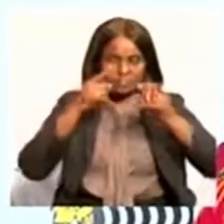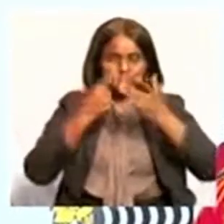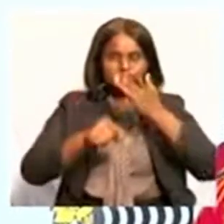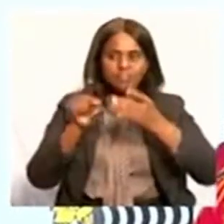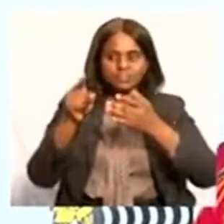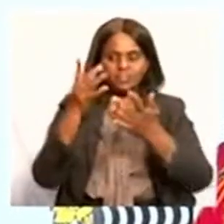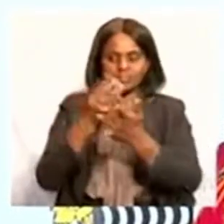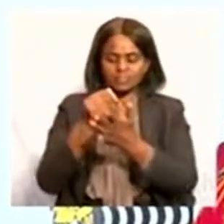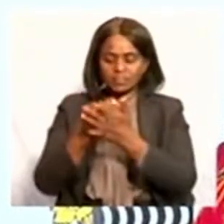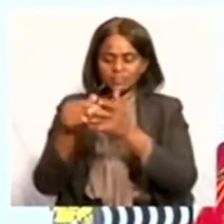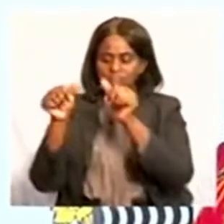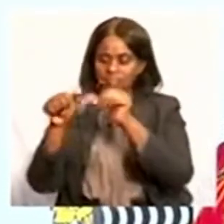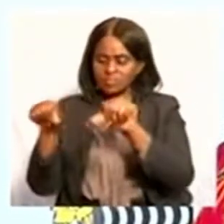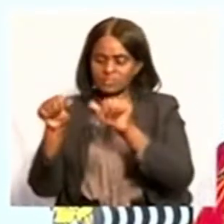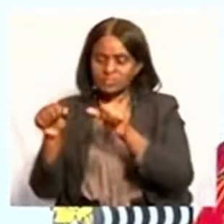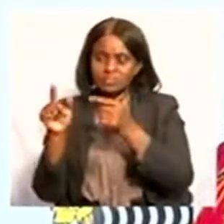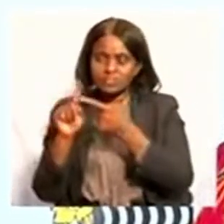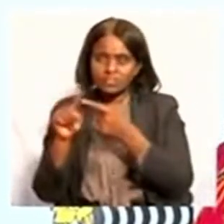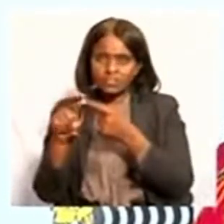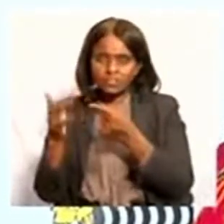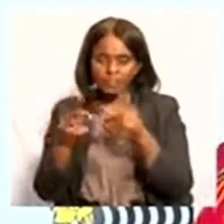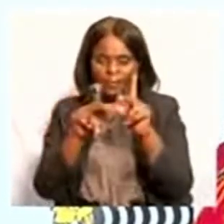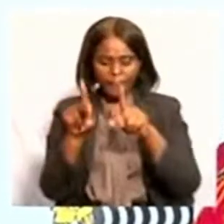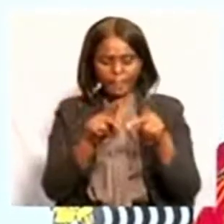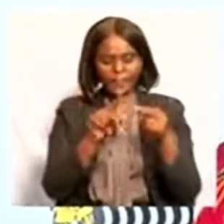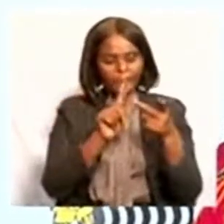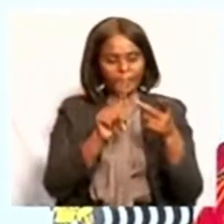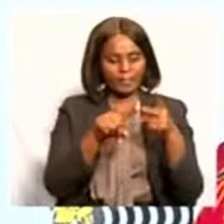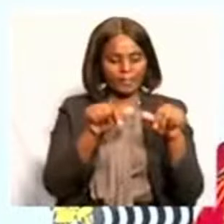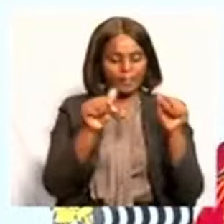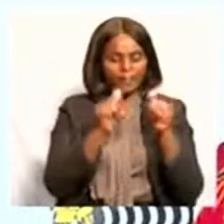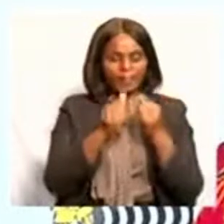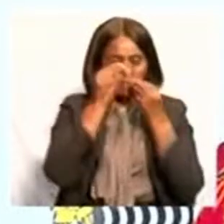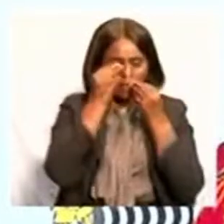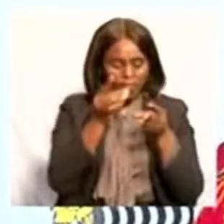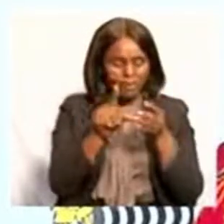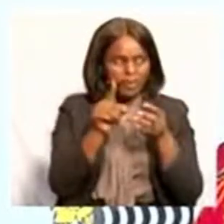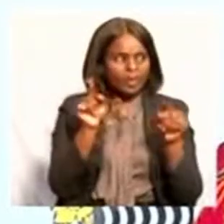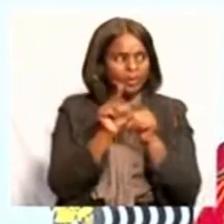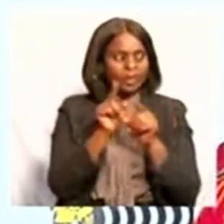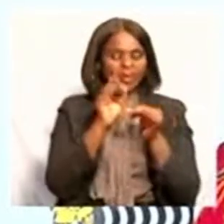is the financial audits, performance audits, and compliance audits.